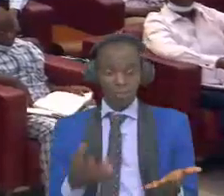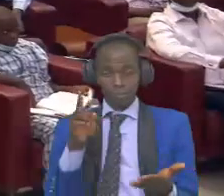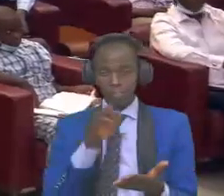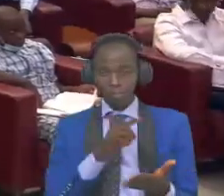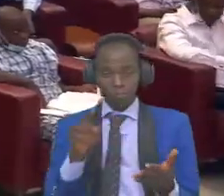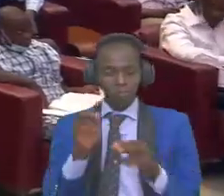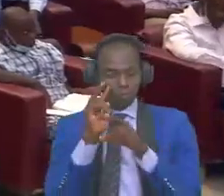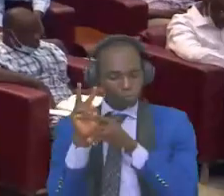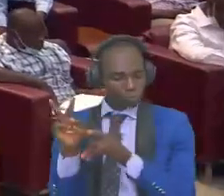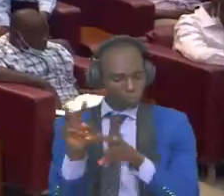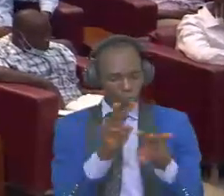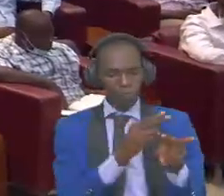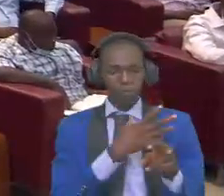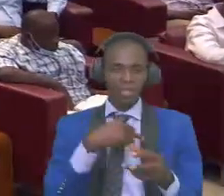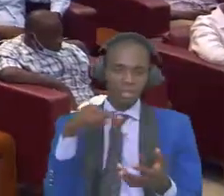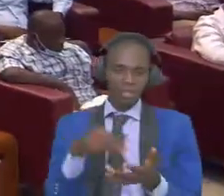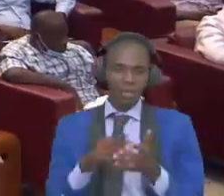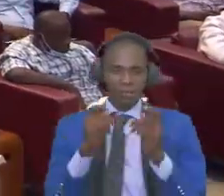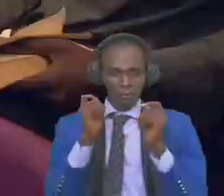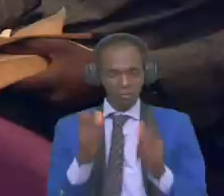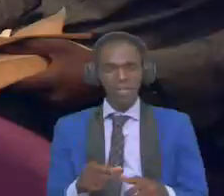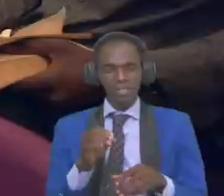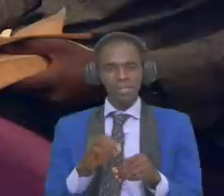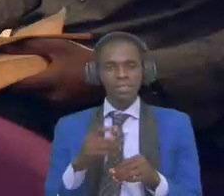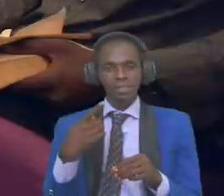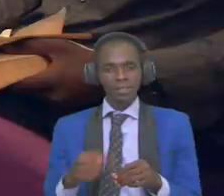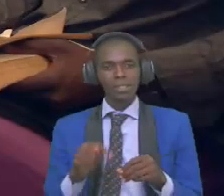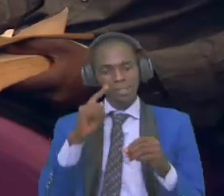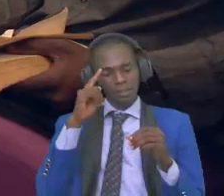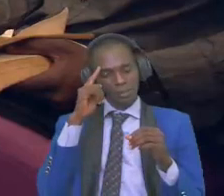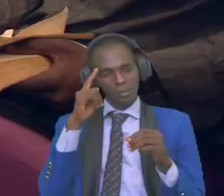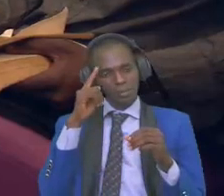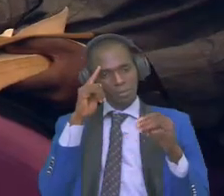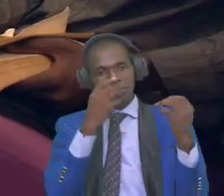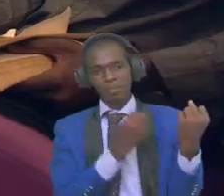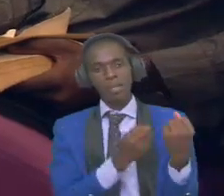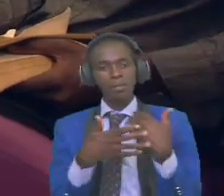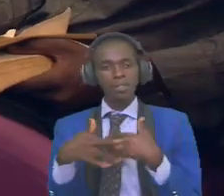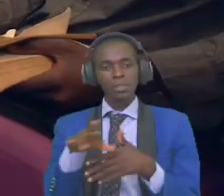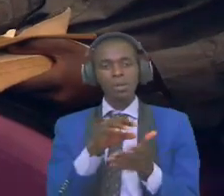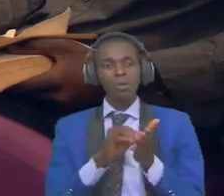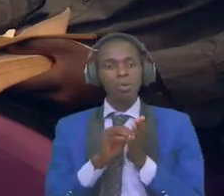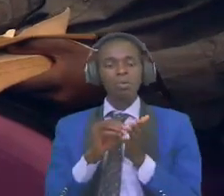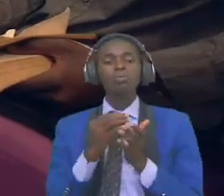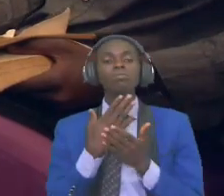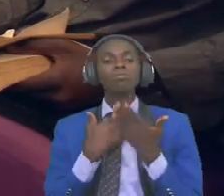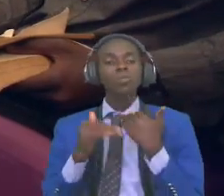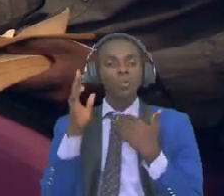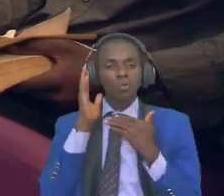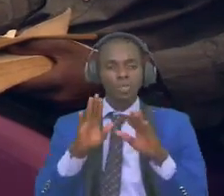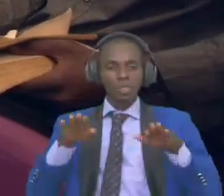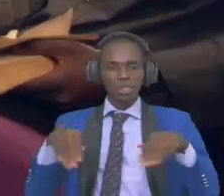stand fast in the faith. After their own laws, they will heed to themselves